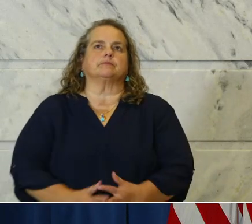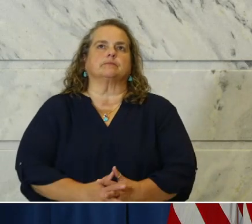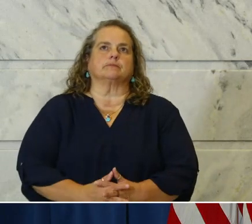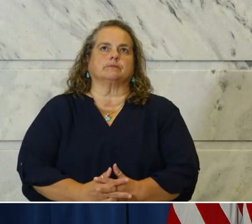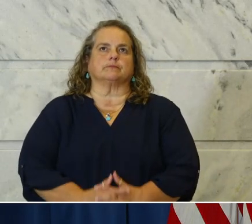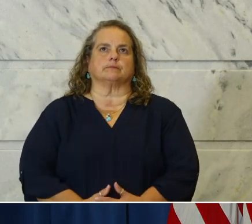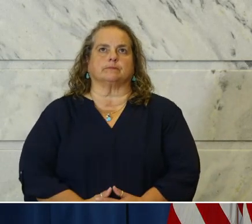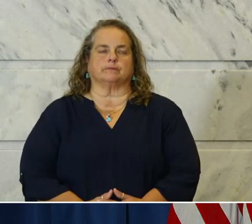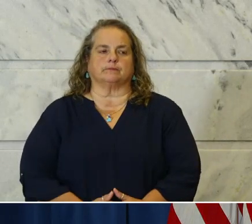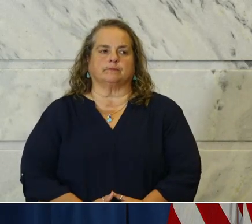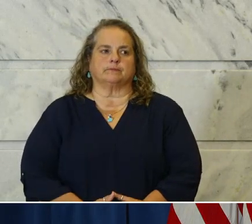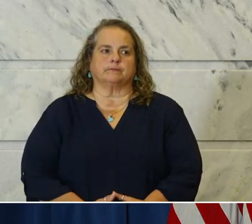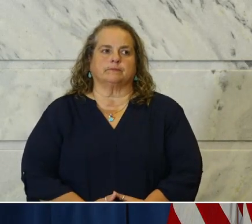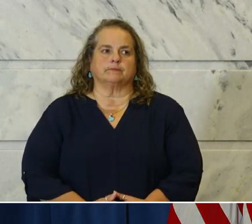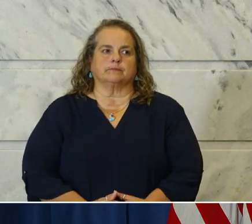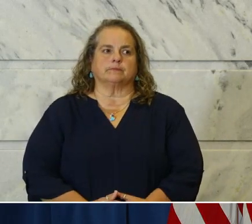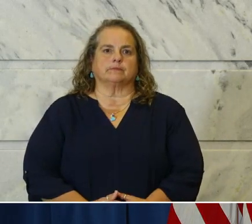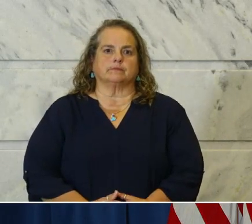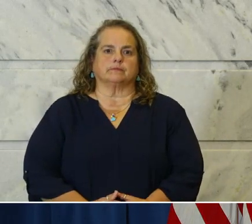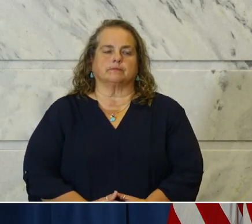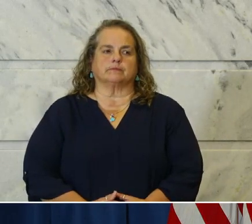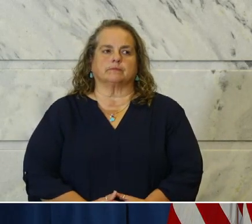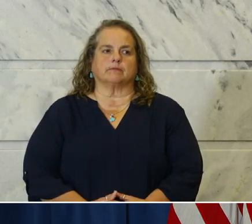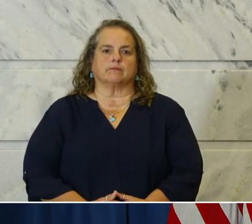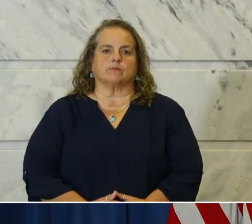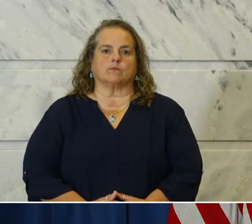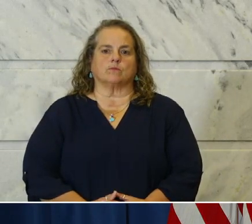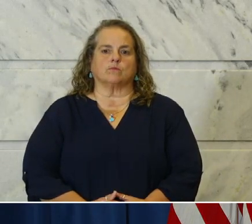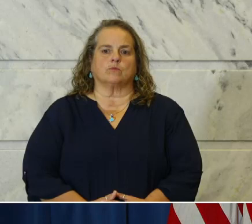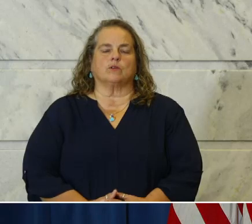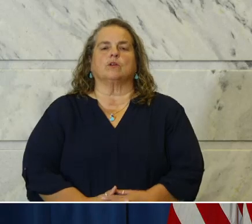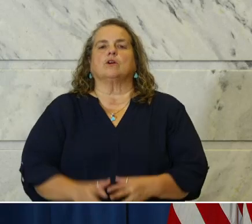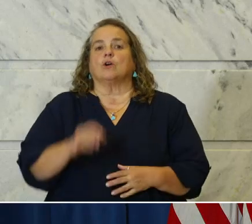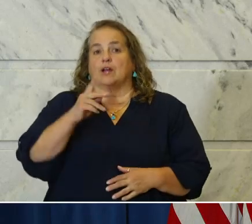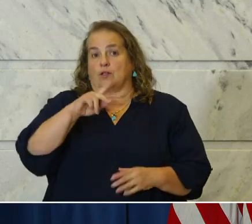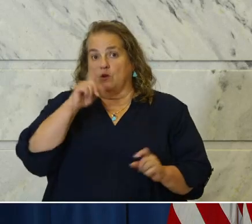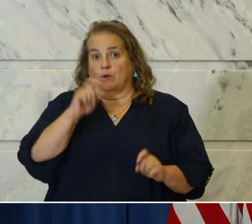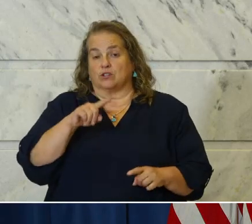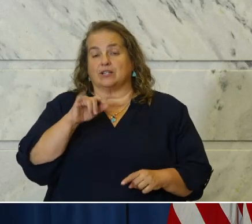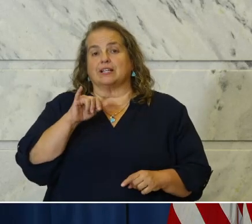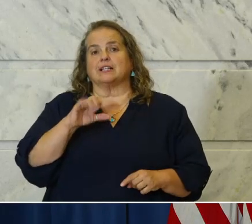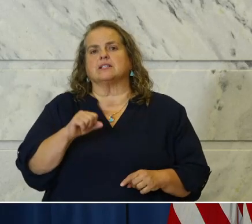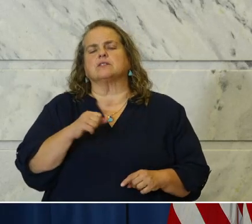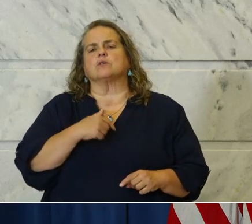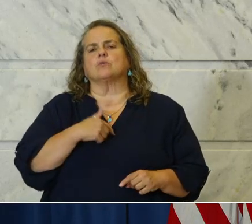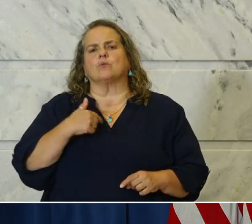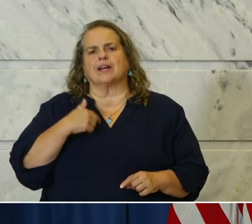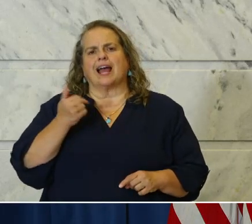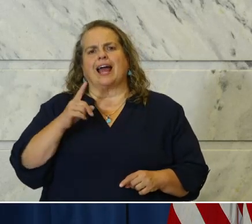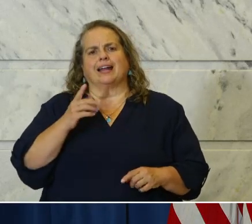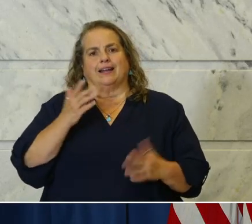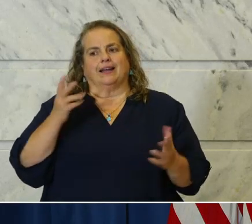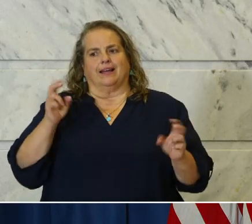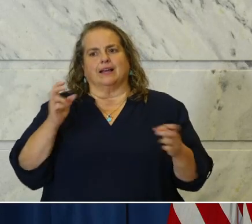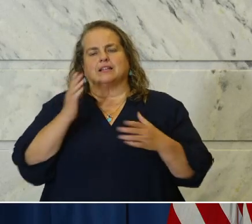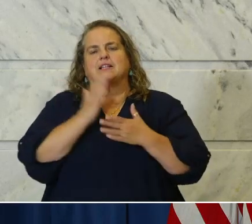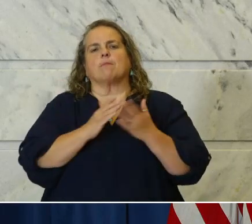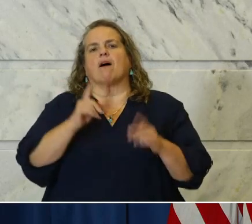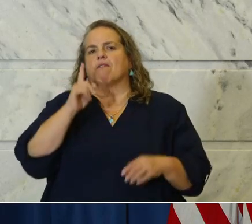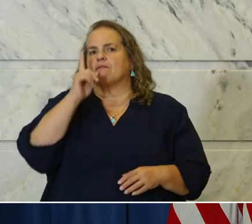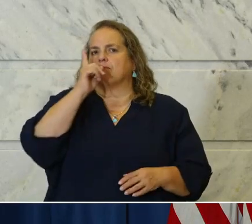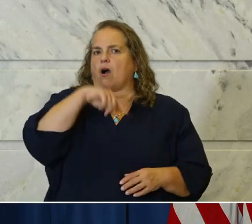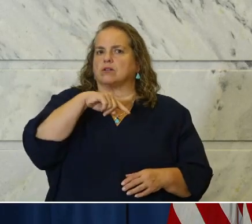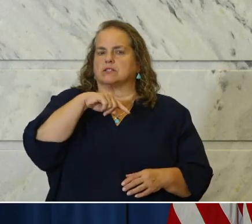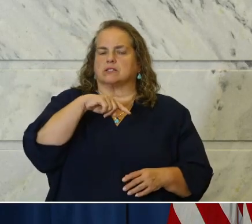sees false positives and even false negative tests? The question is on on false positives or on